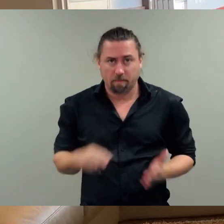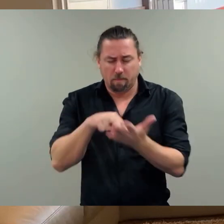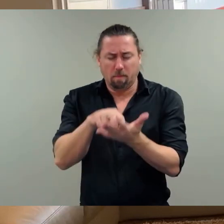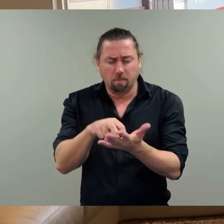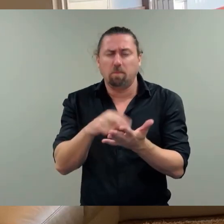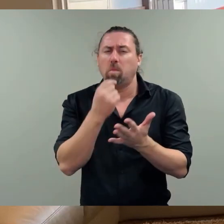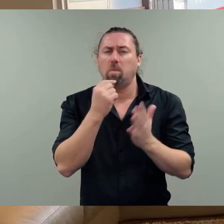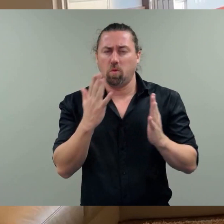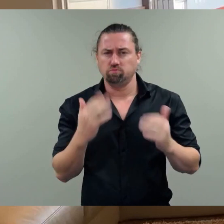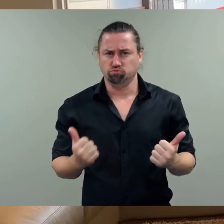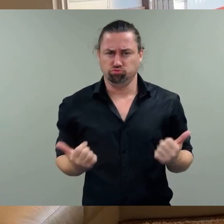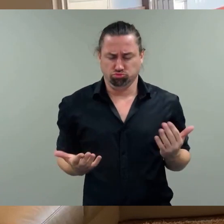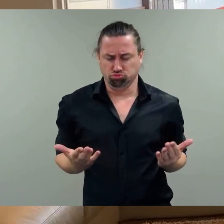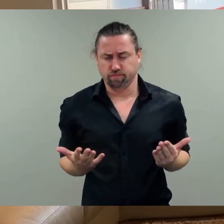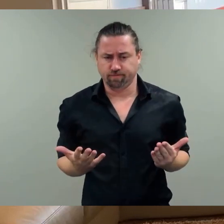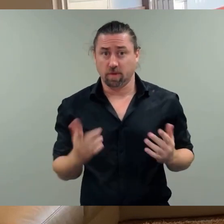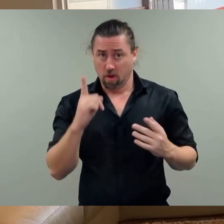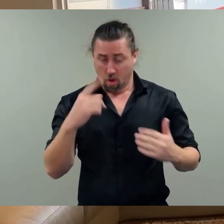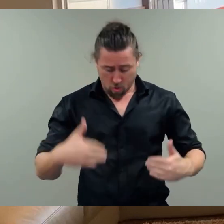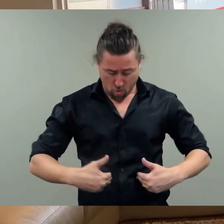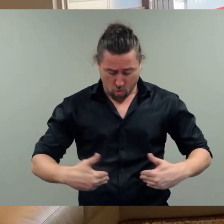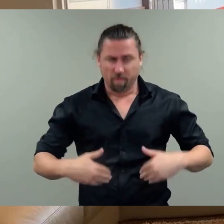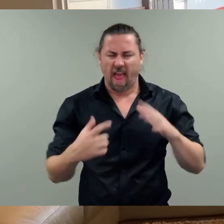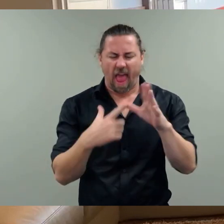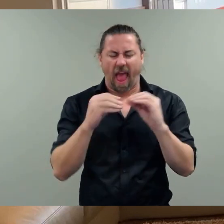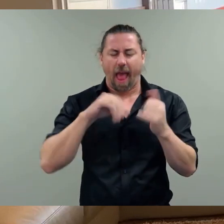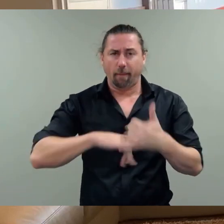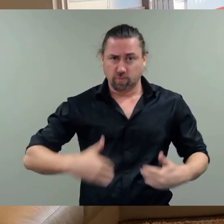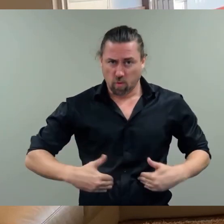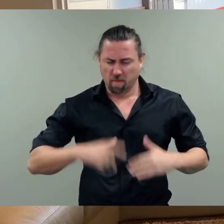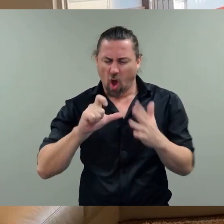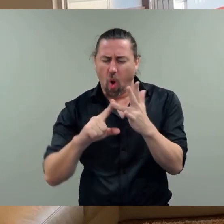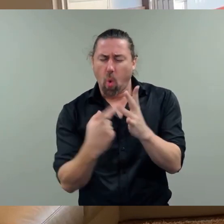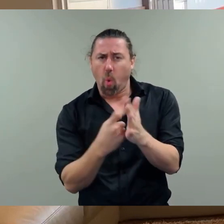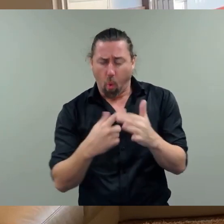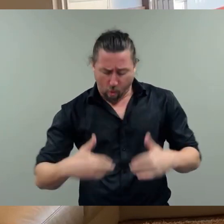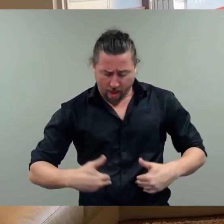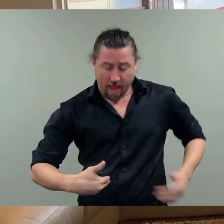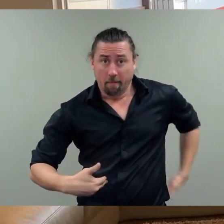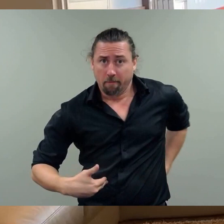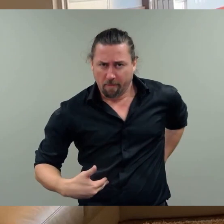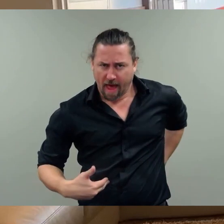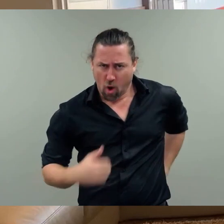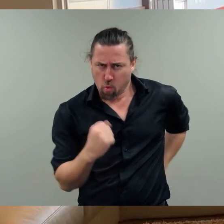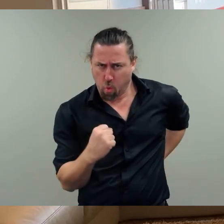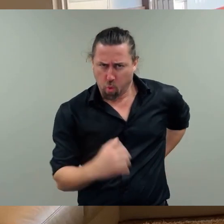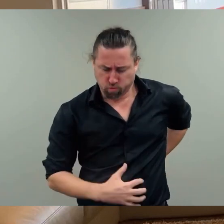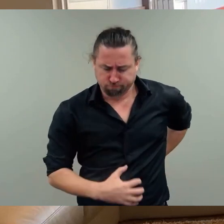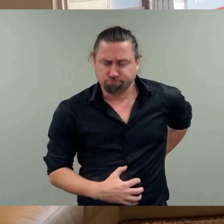apart and your knees slightly bent. Keep your core, so this is your abs, and your lower back nice and